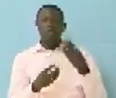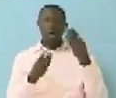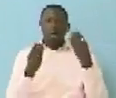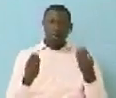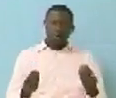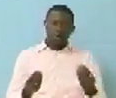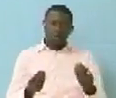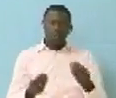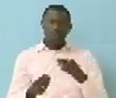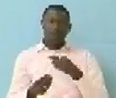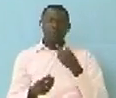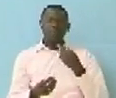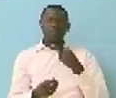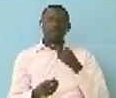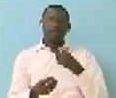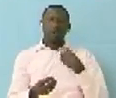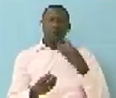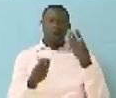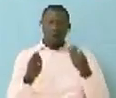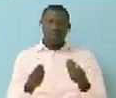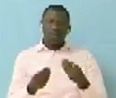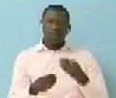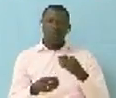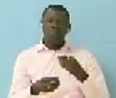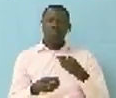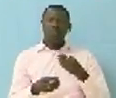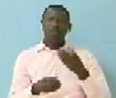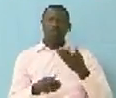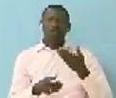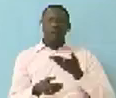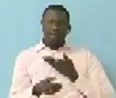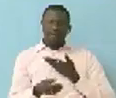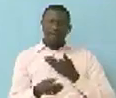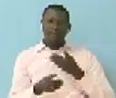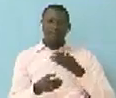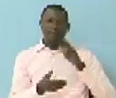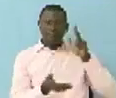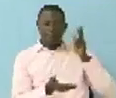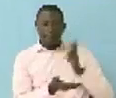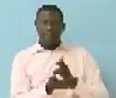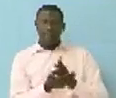how are the facts unraveled before the panel?